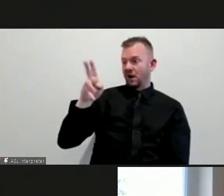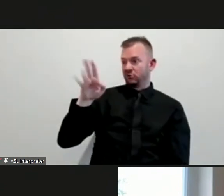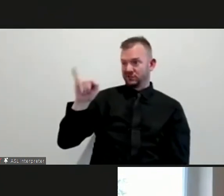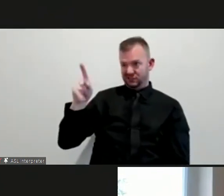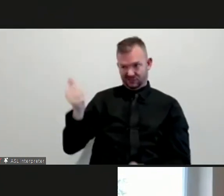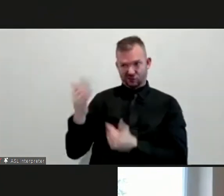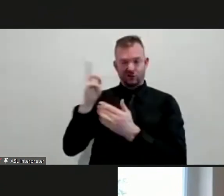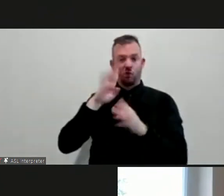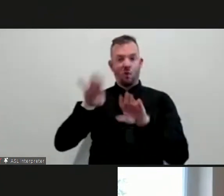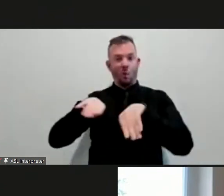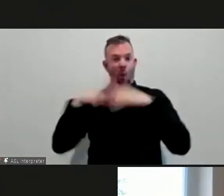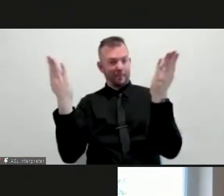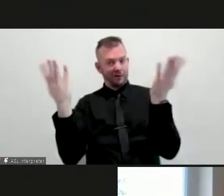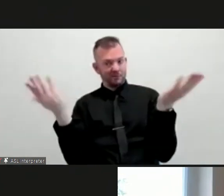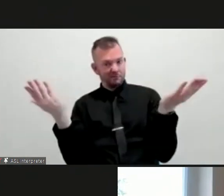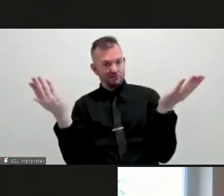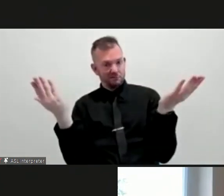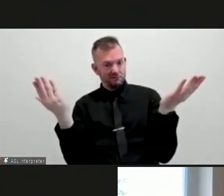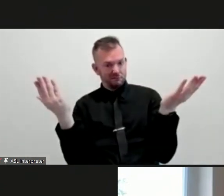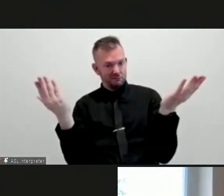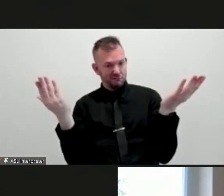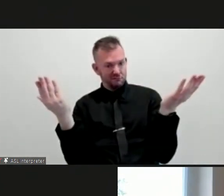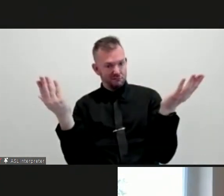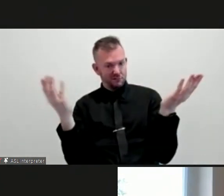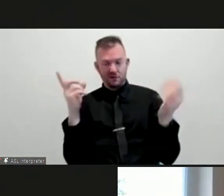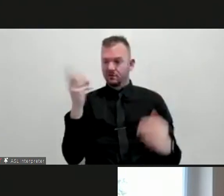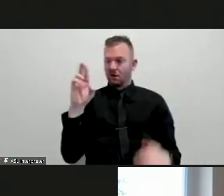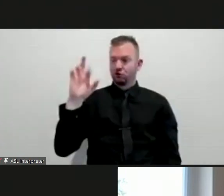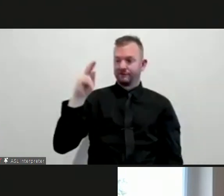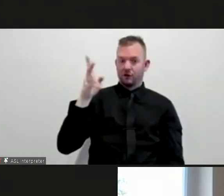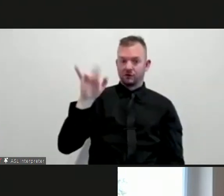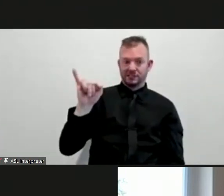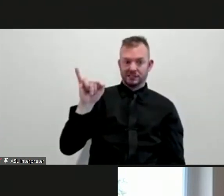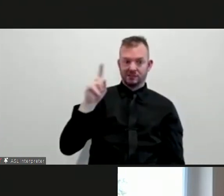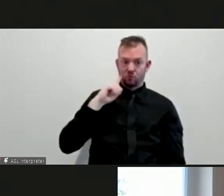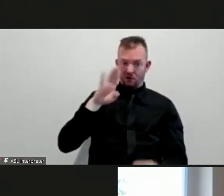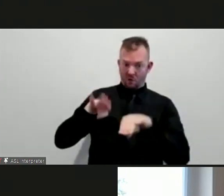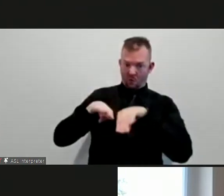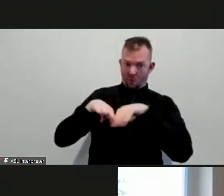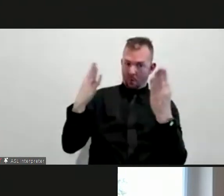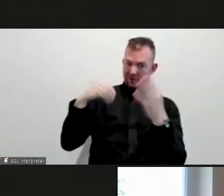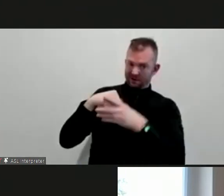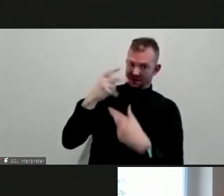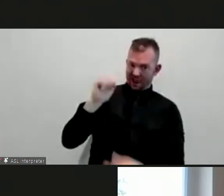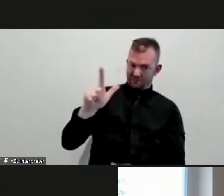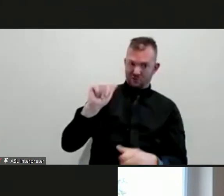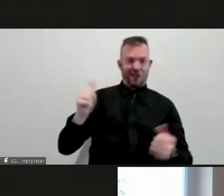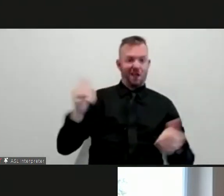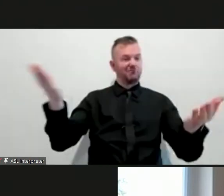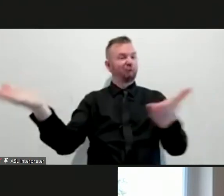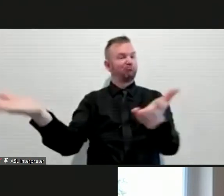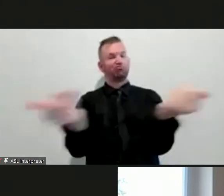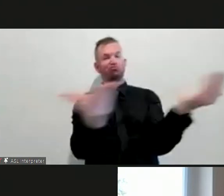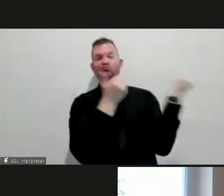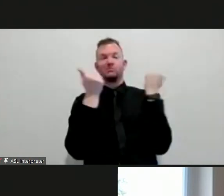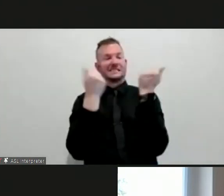Well, actually, Dr. Fauci's actually walked back those comments. He's now saying May. He's corrected that. So,